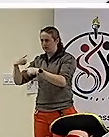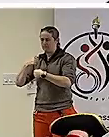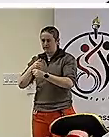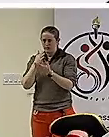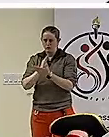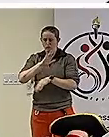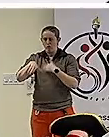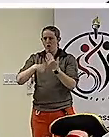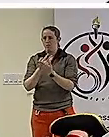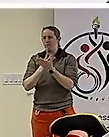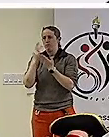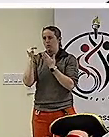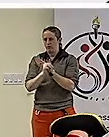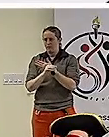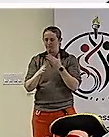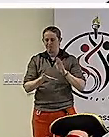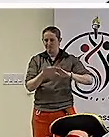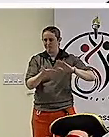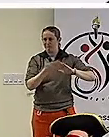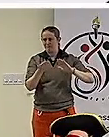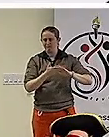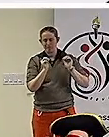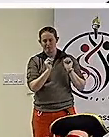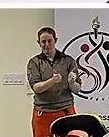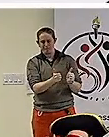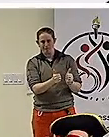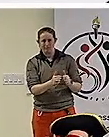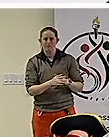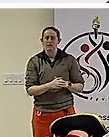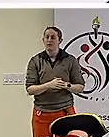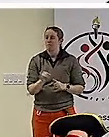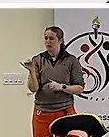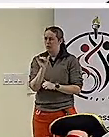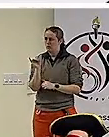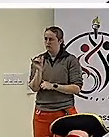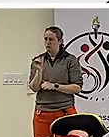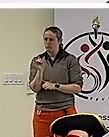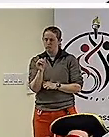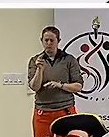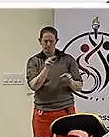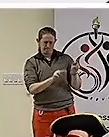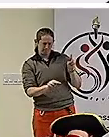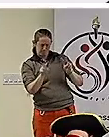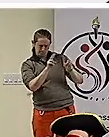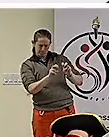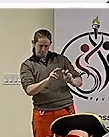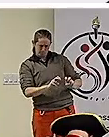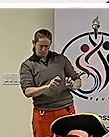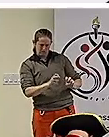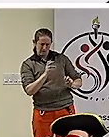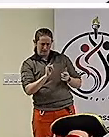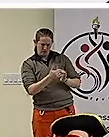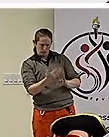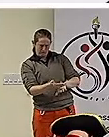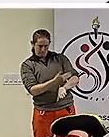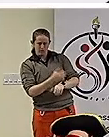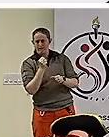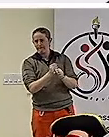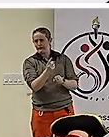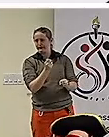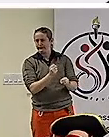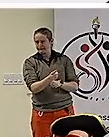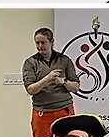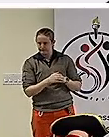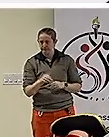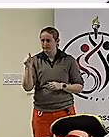its ability. More importantly, she is consistently evaluating her programs and adding improvements each year. Annette is excellent